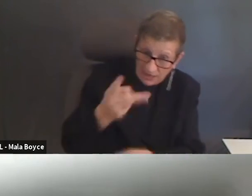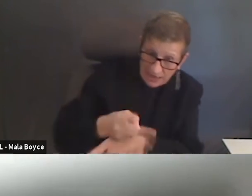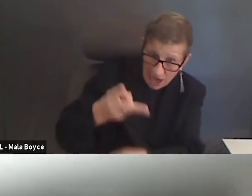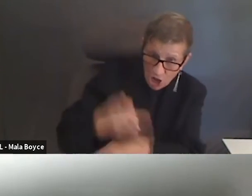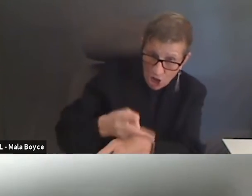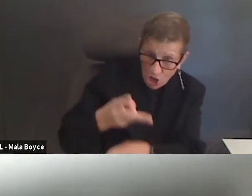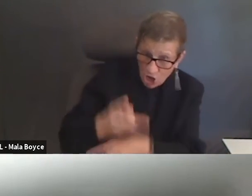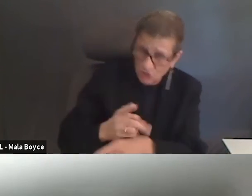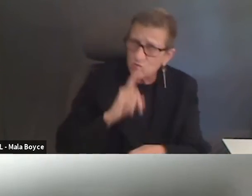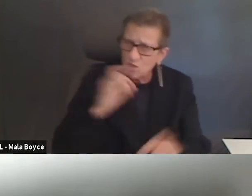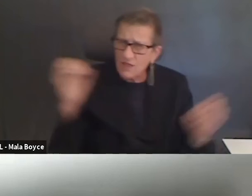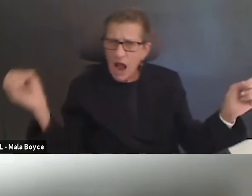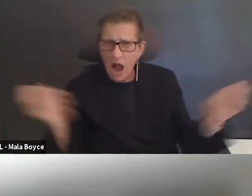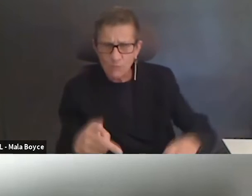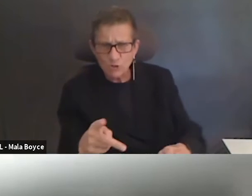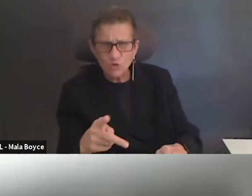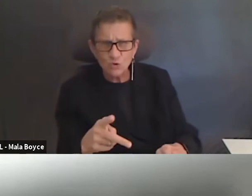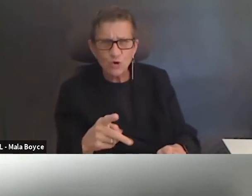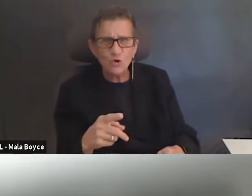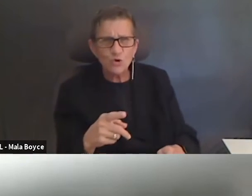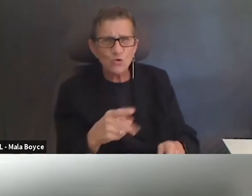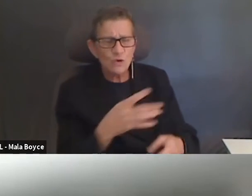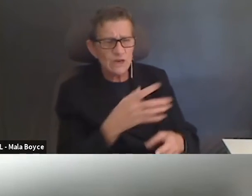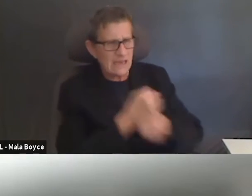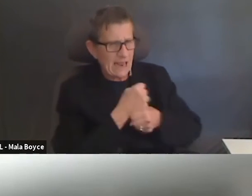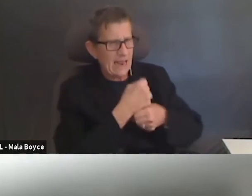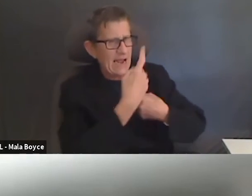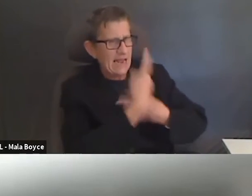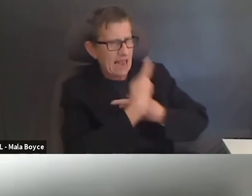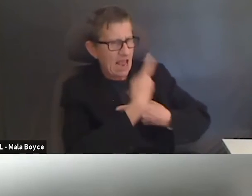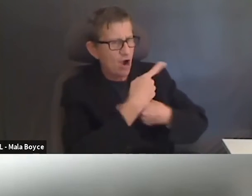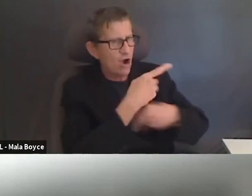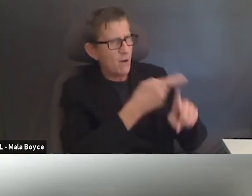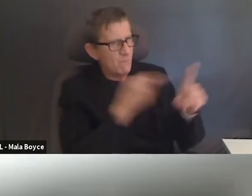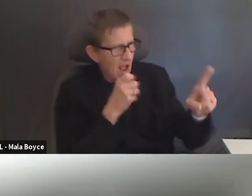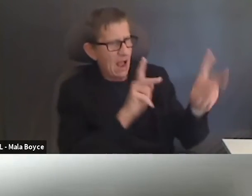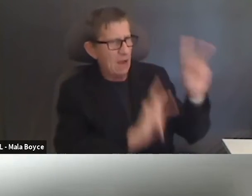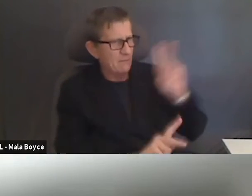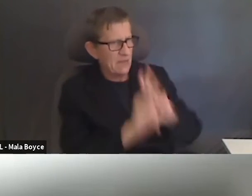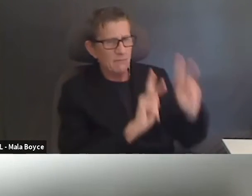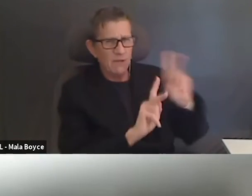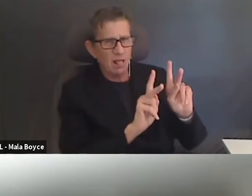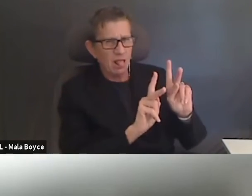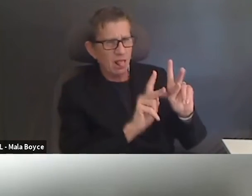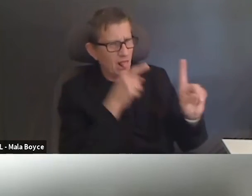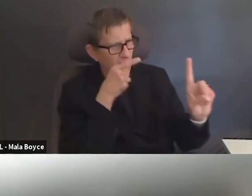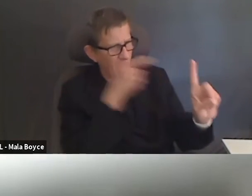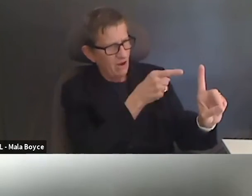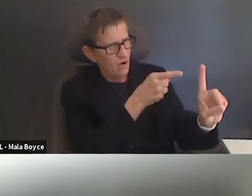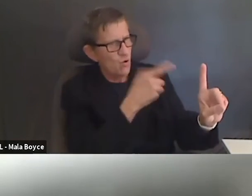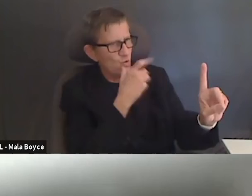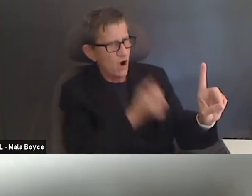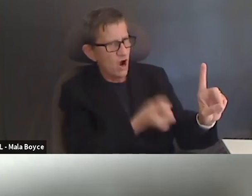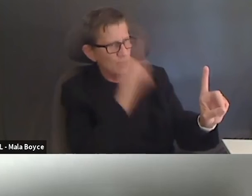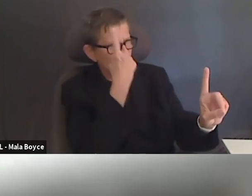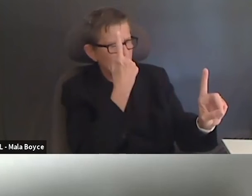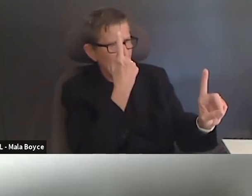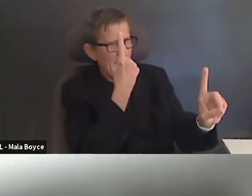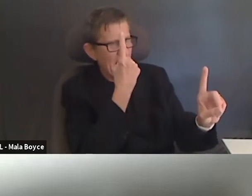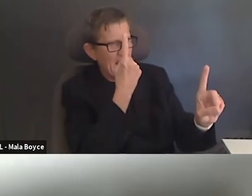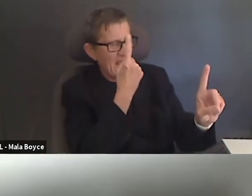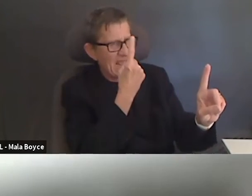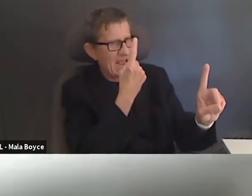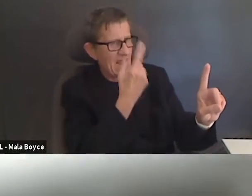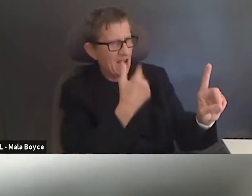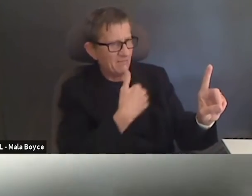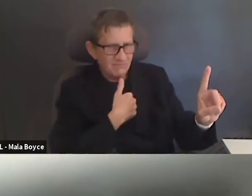opportunity to be cared for by individuals who understand the context of your